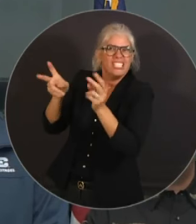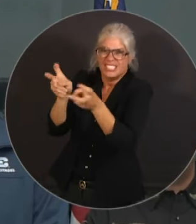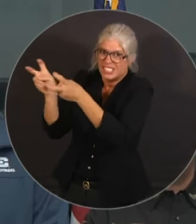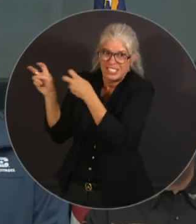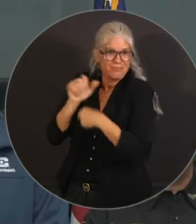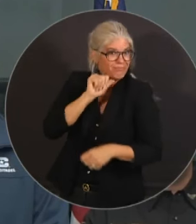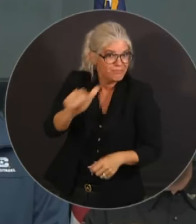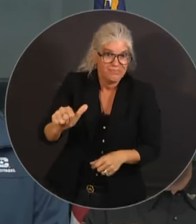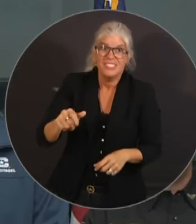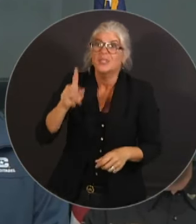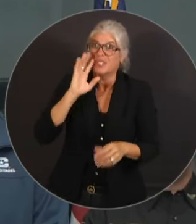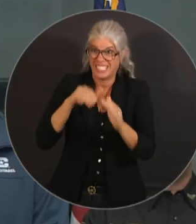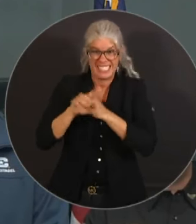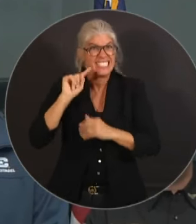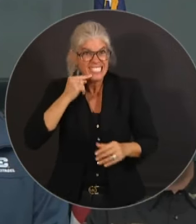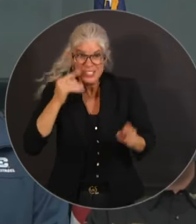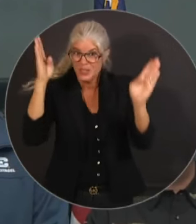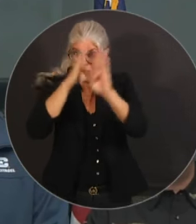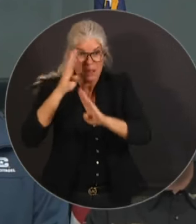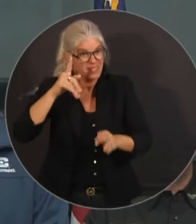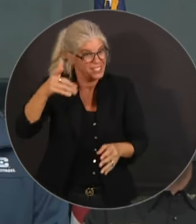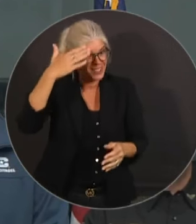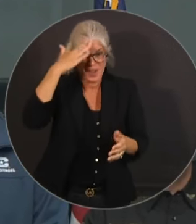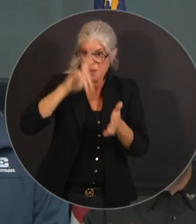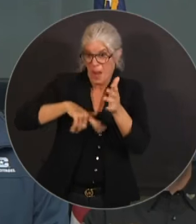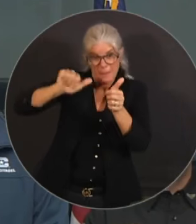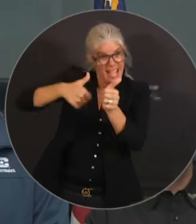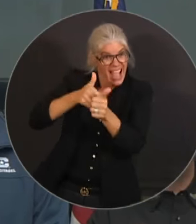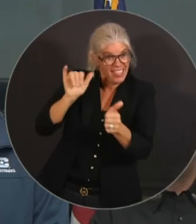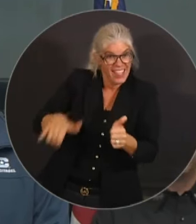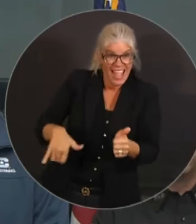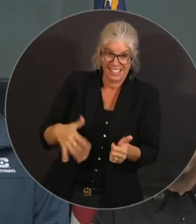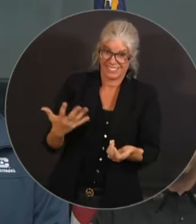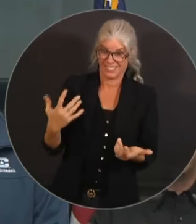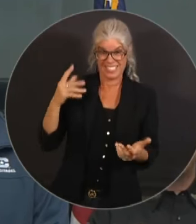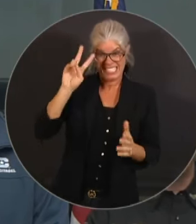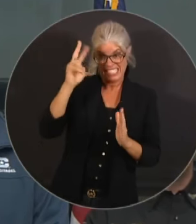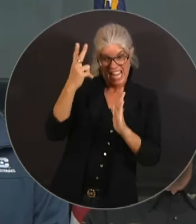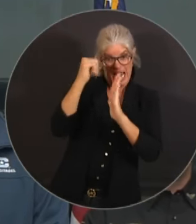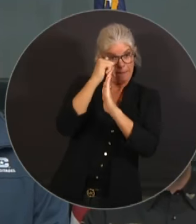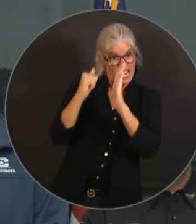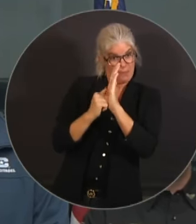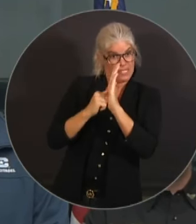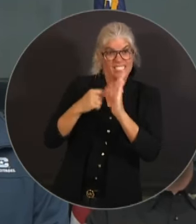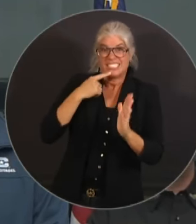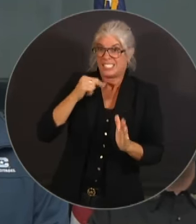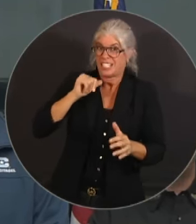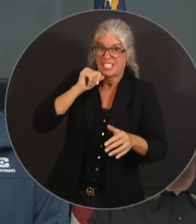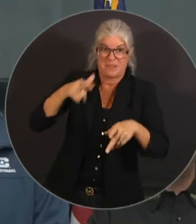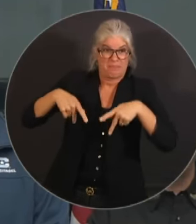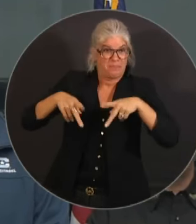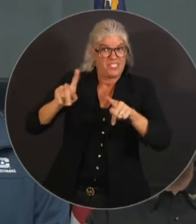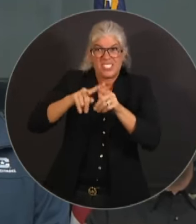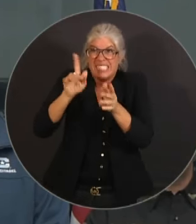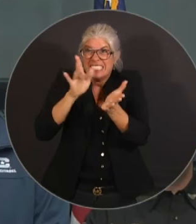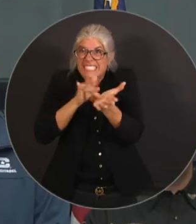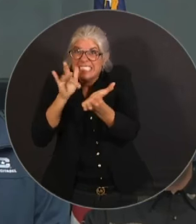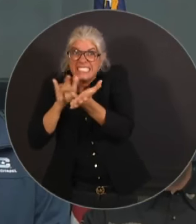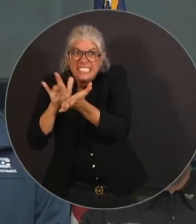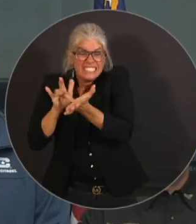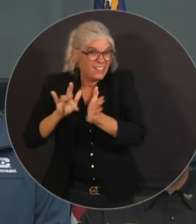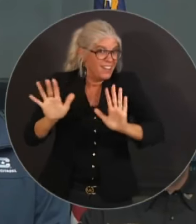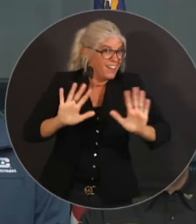quite frankly, you don't know what's behind that door in a Second Amendment state. So do not try to take advantage of